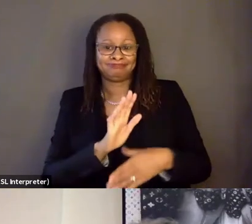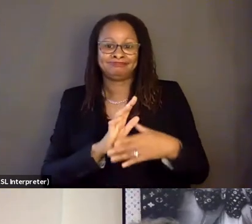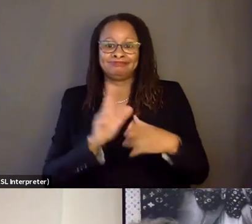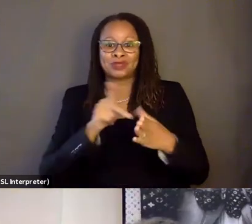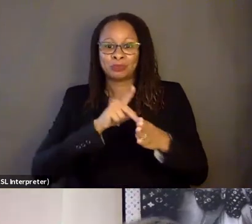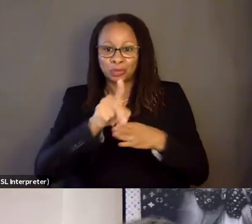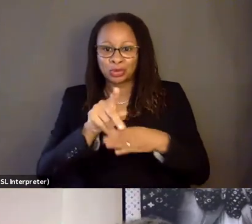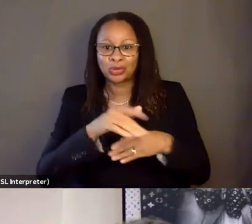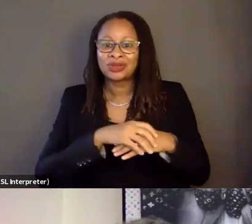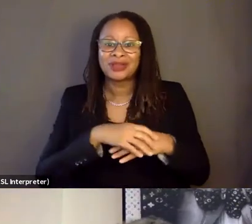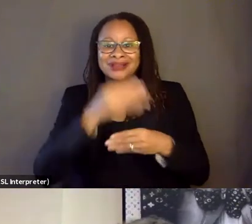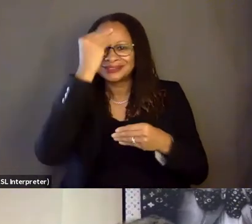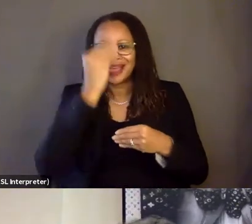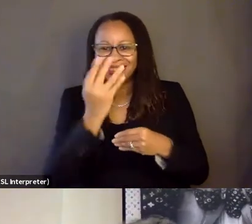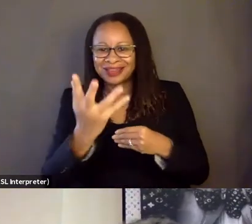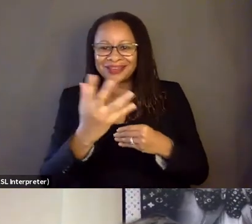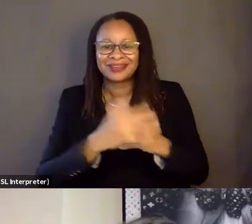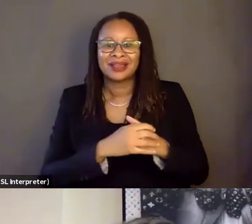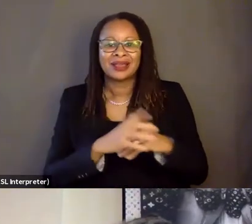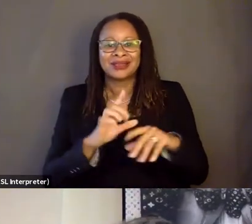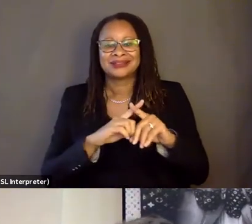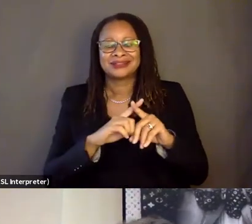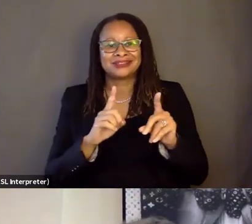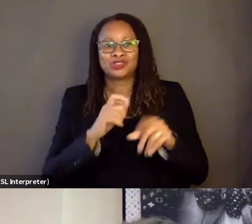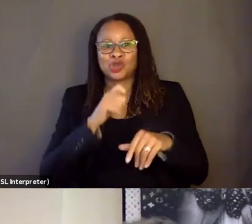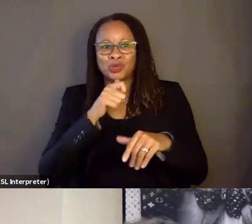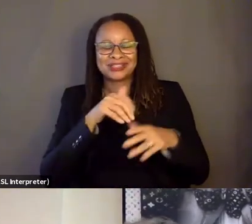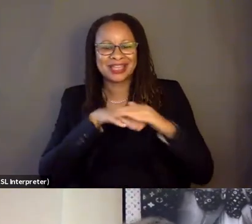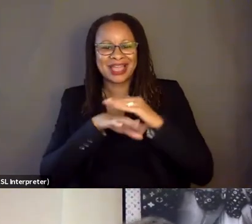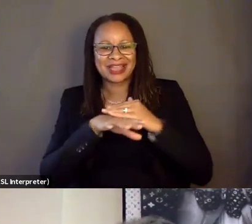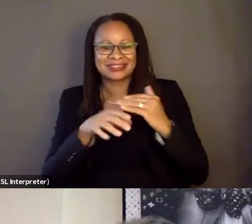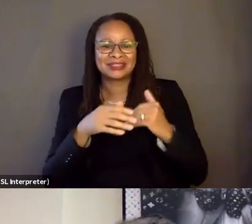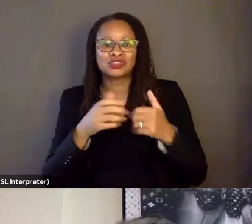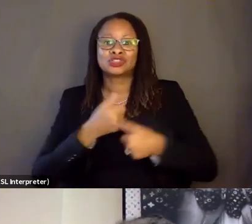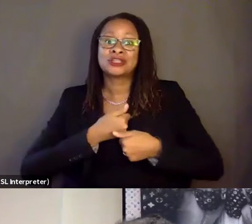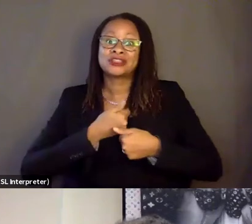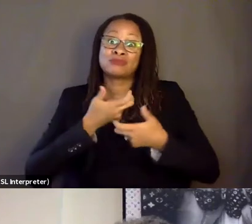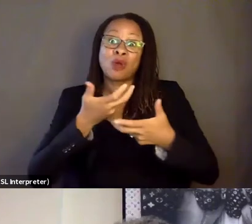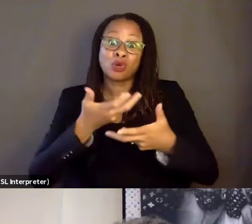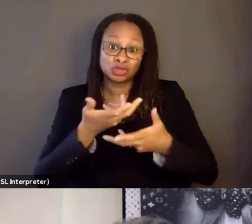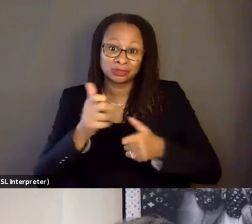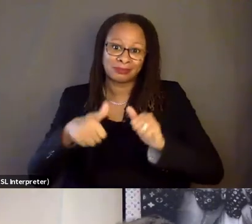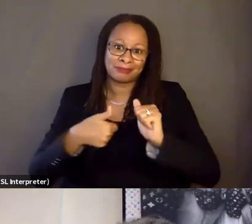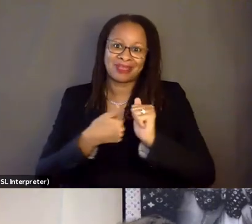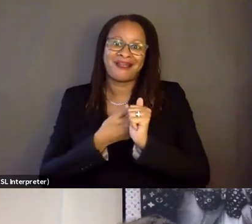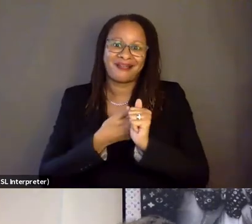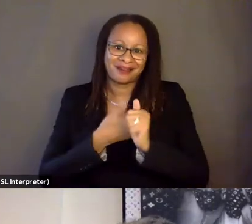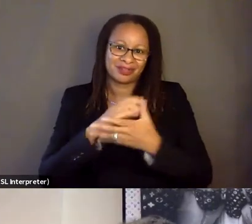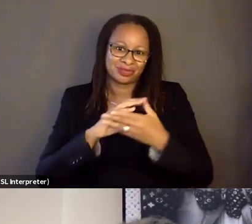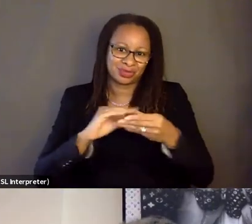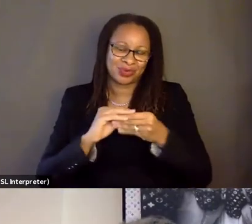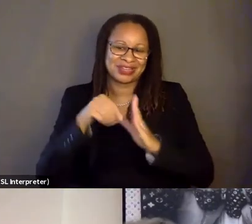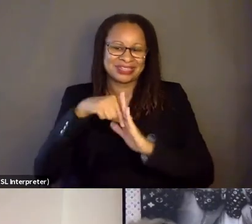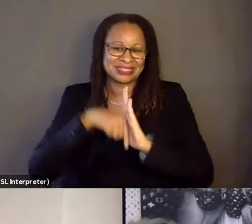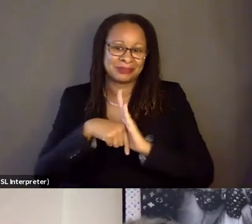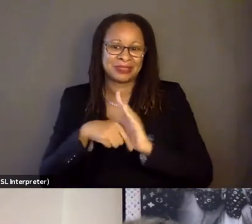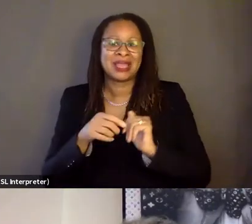pure telling, is you don't get to access the emotions so deeply in a way